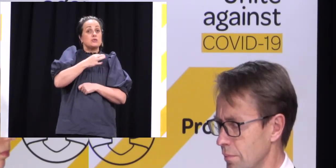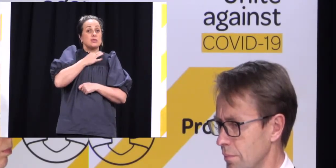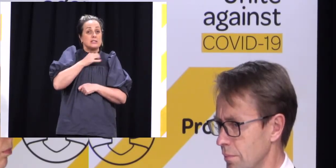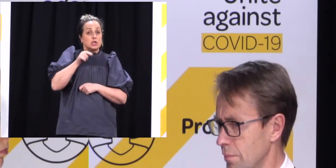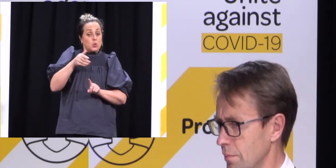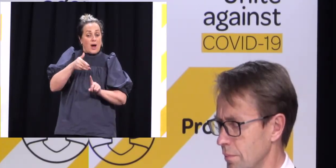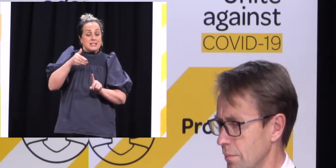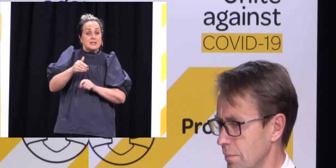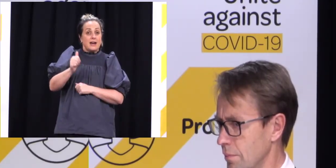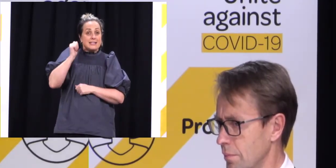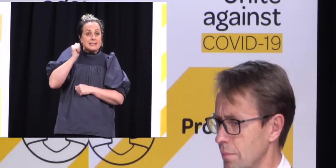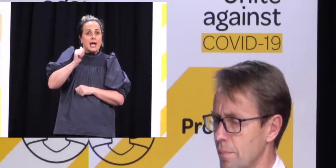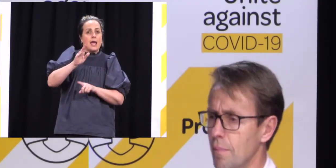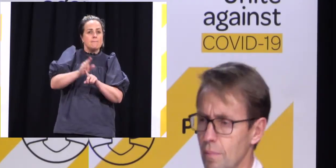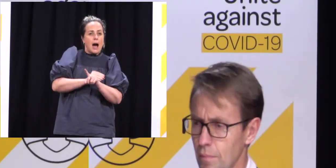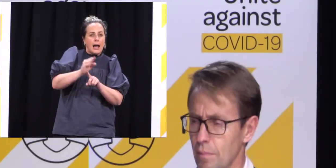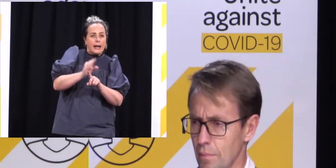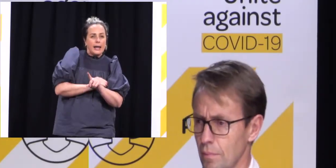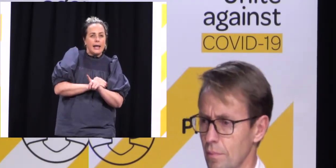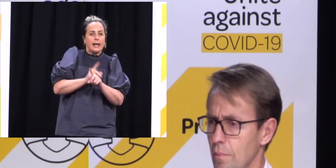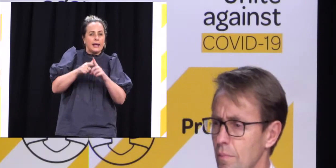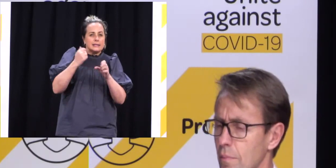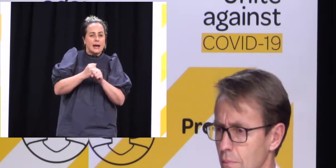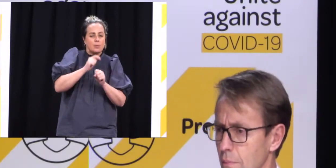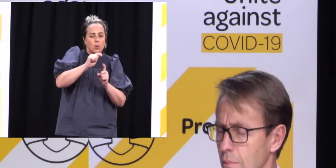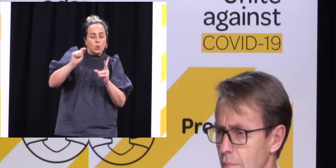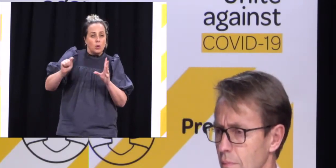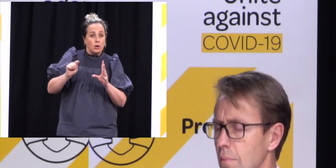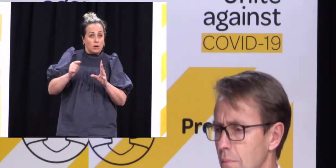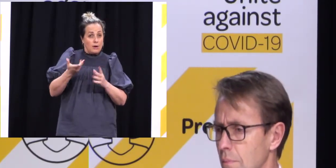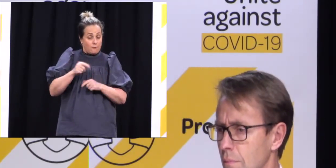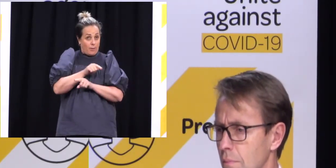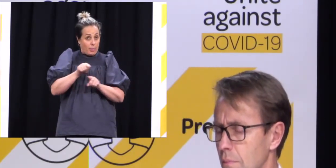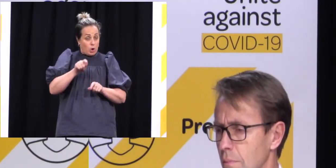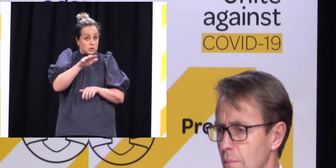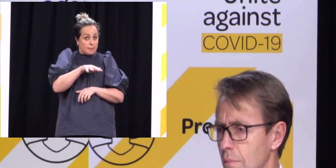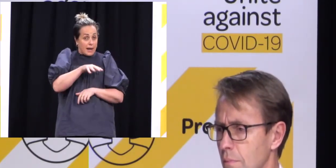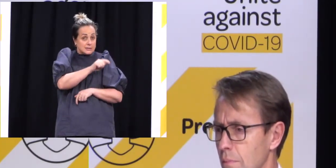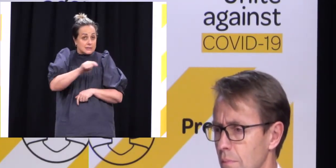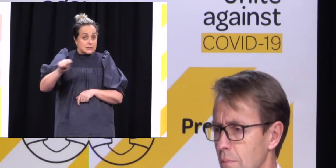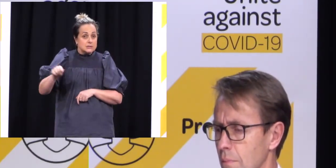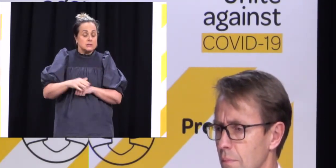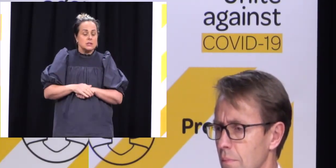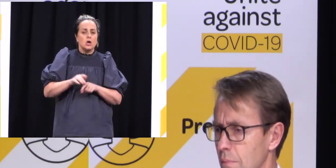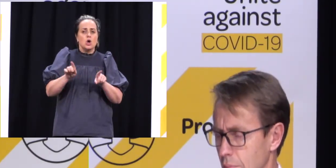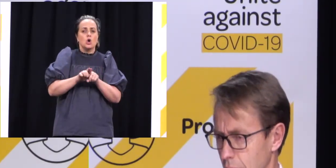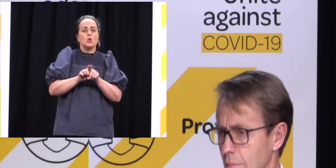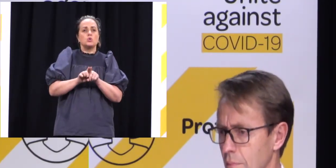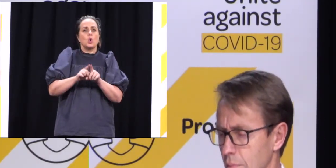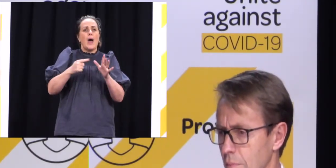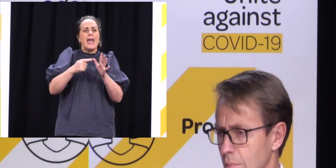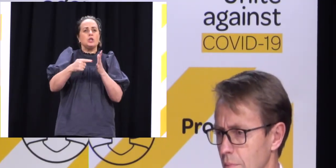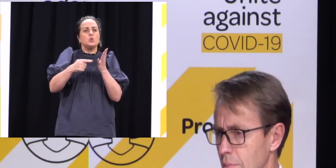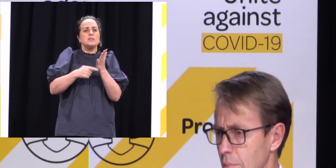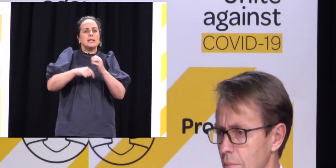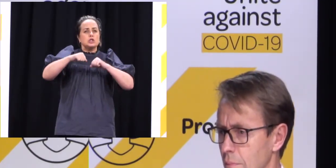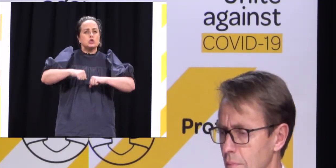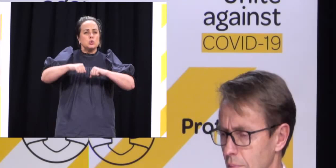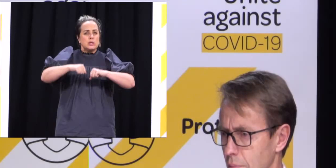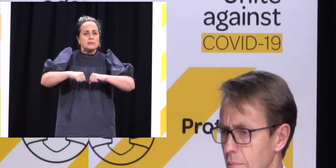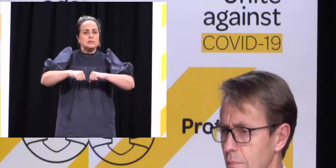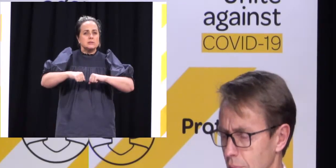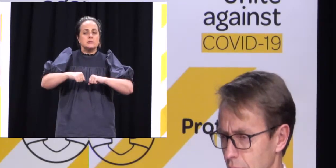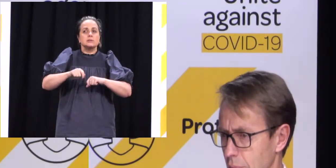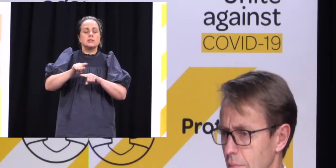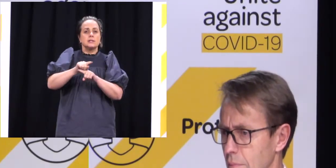the Māori troops on Sunday? Can you also clarify, you also mentioned the 2 cases among Auckland University students? Auckland University has